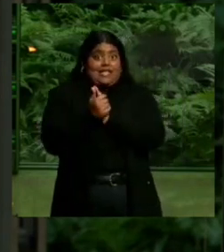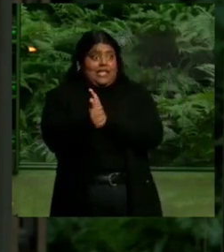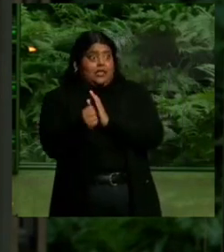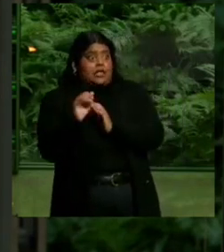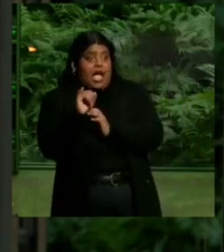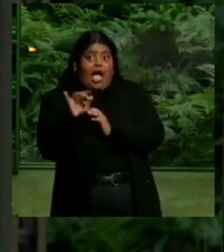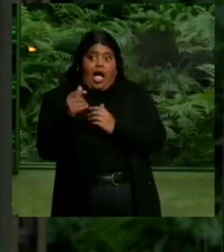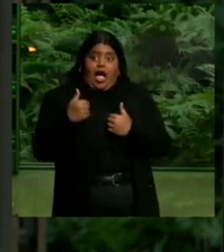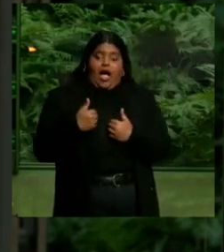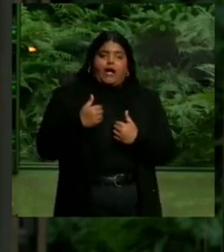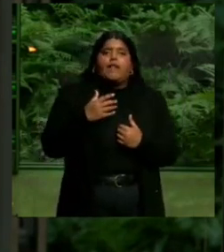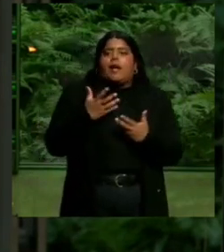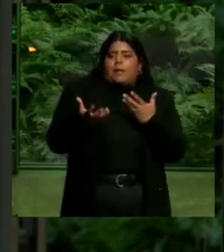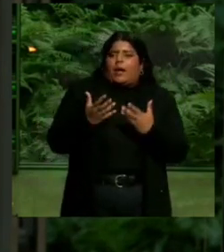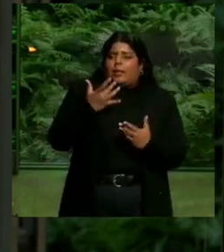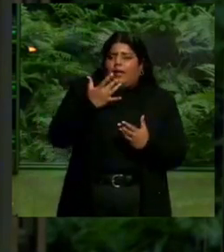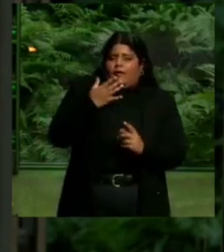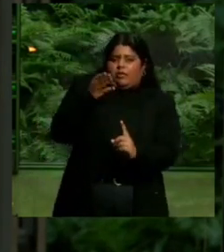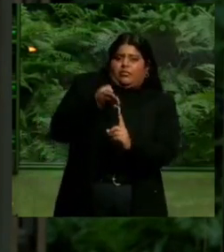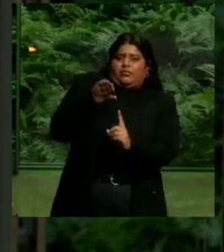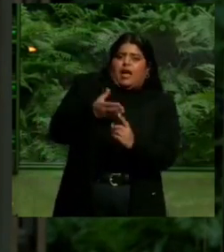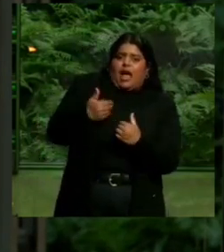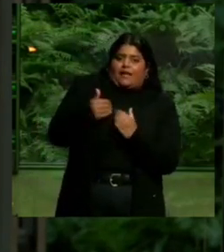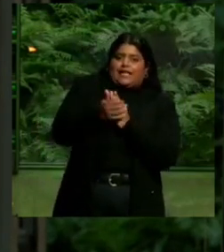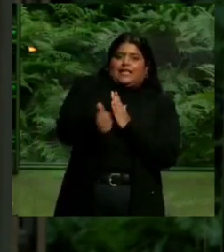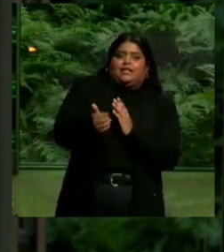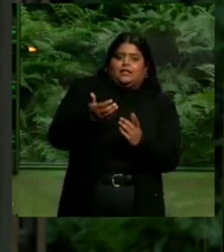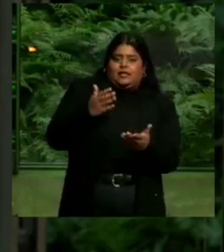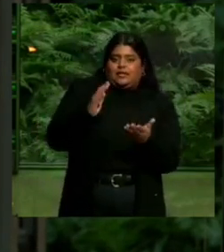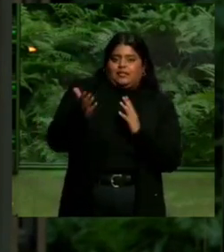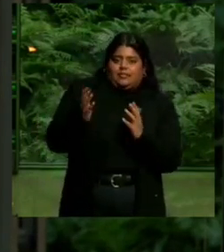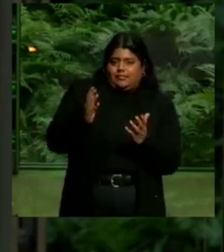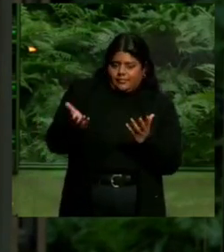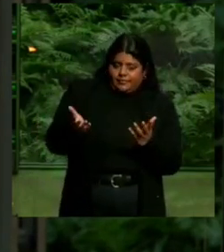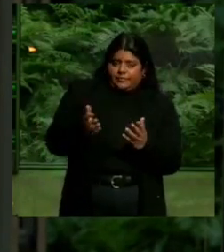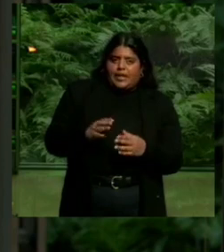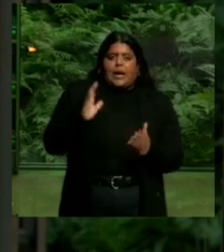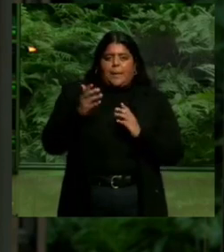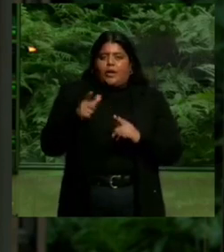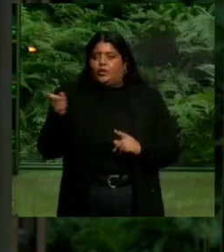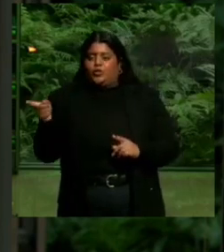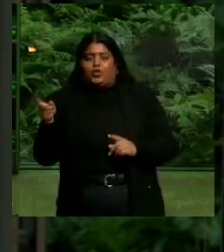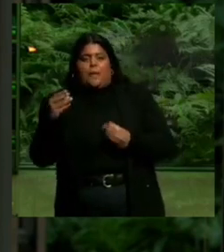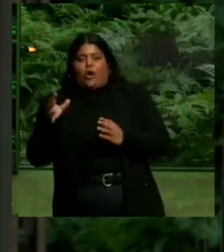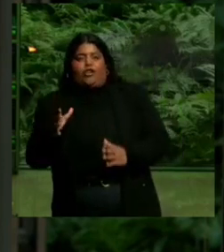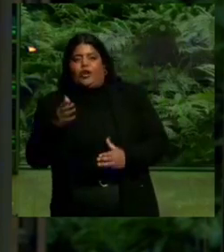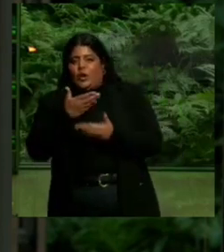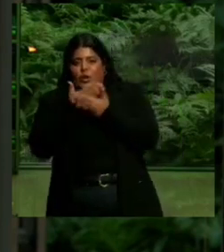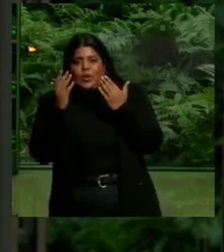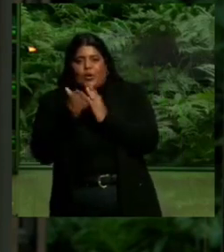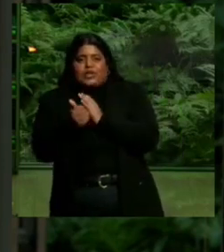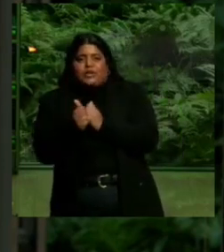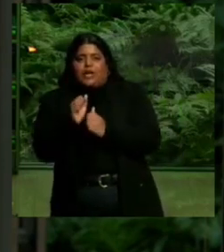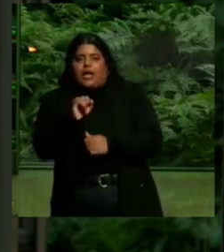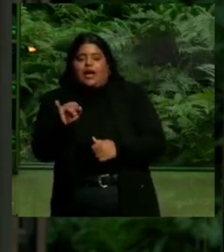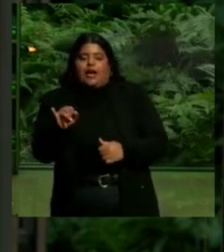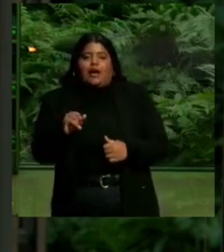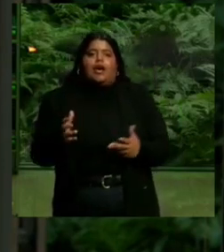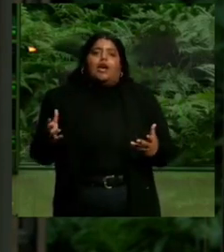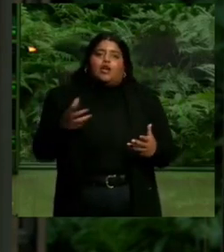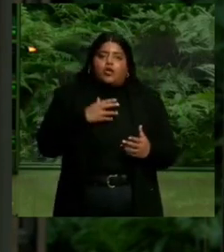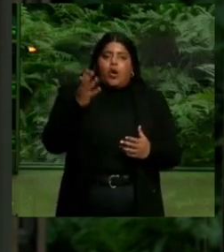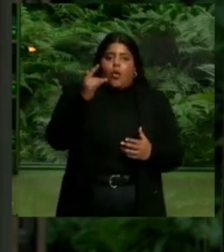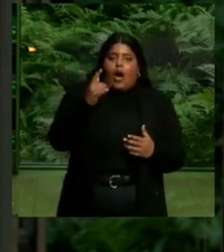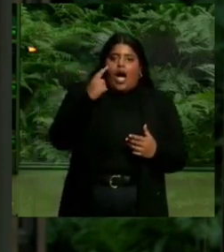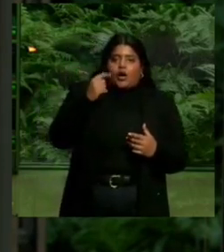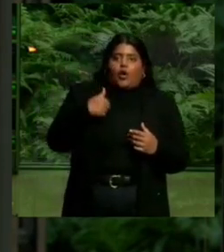doesn't, I would probably always pick the one that does have it. So that's been my mindset, that, hey, I want to stay ahead of it because I know that this is a